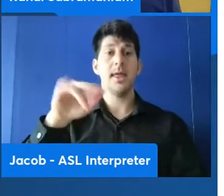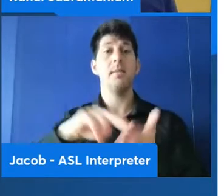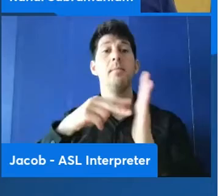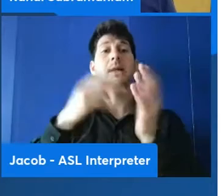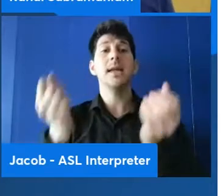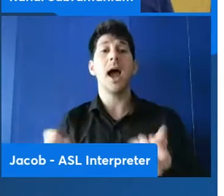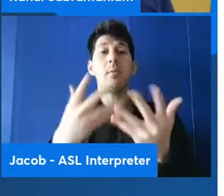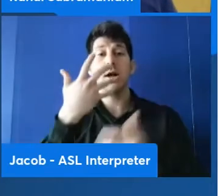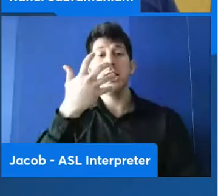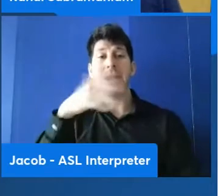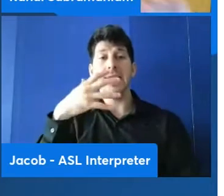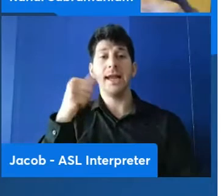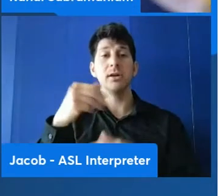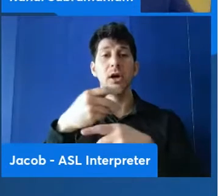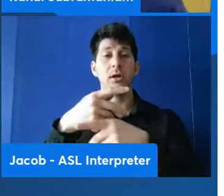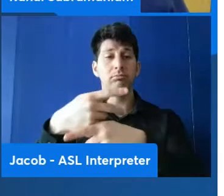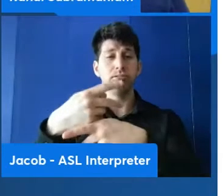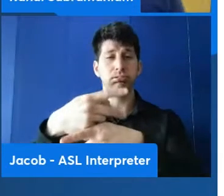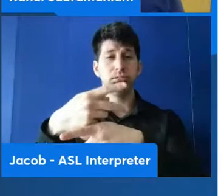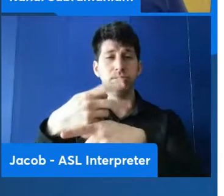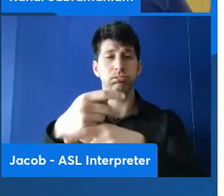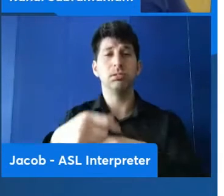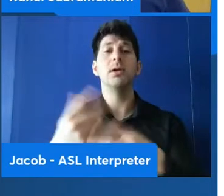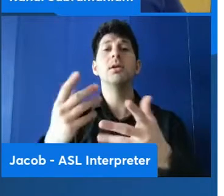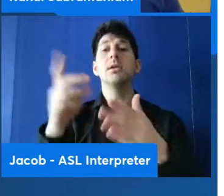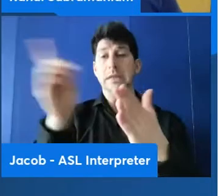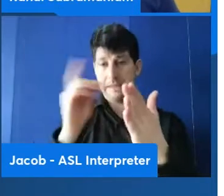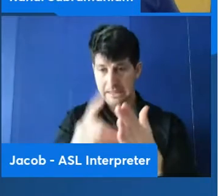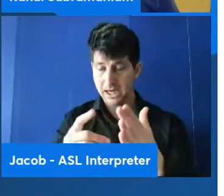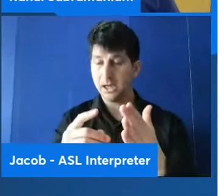is produced, or what is the thermal design,